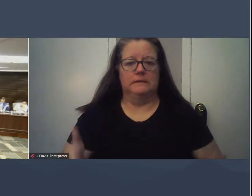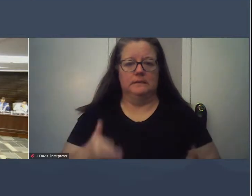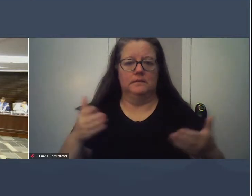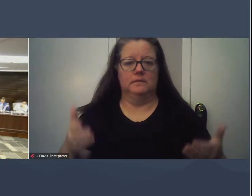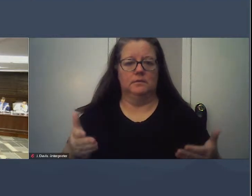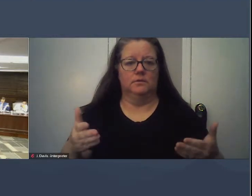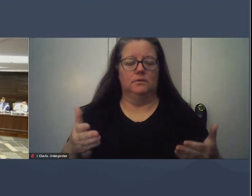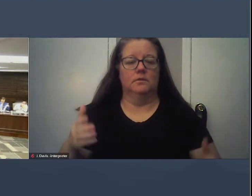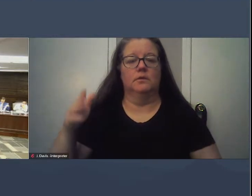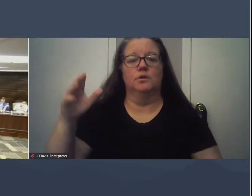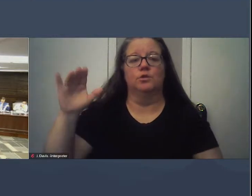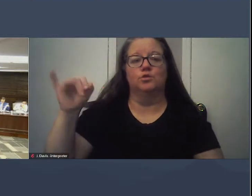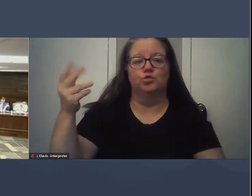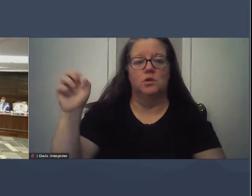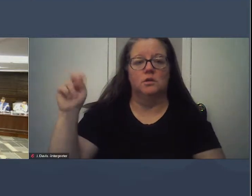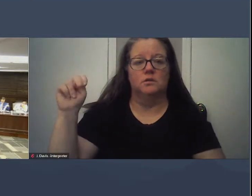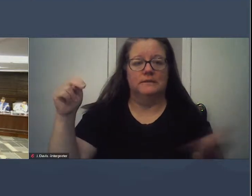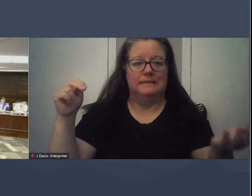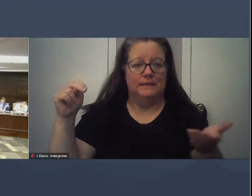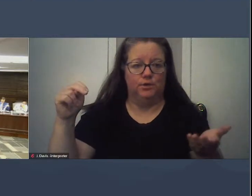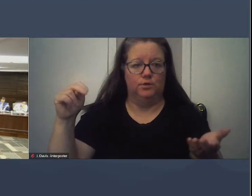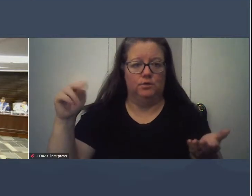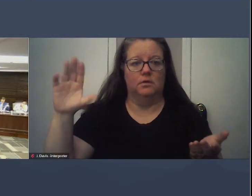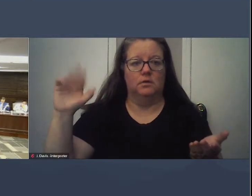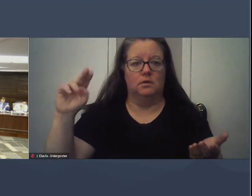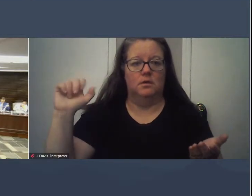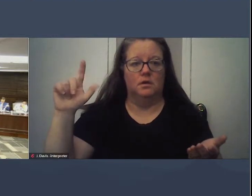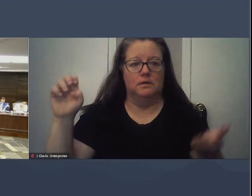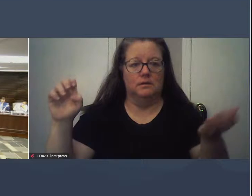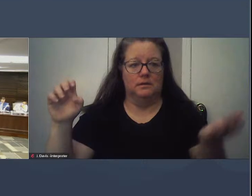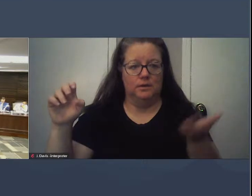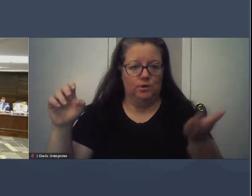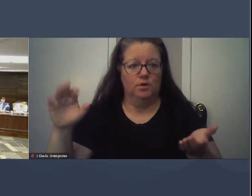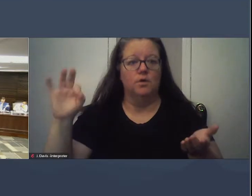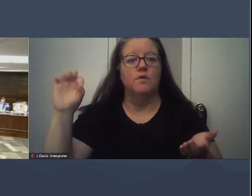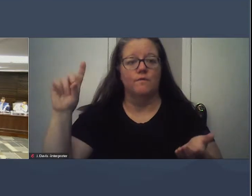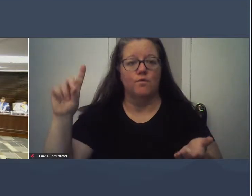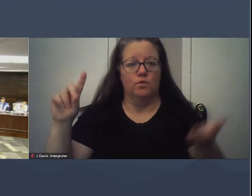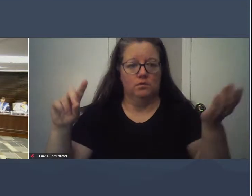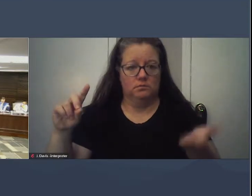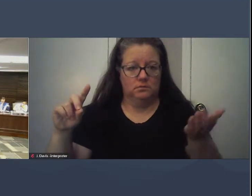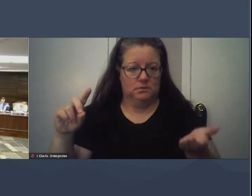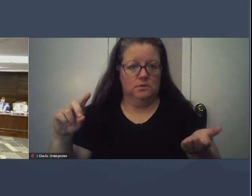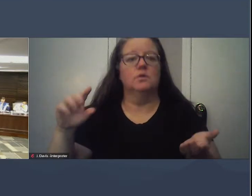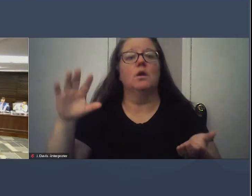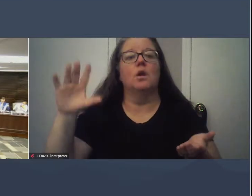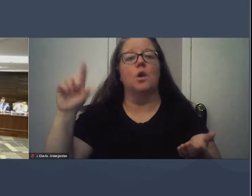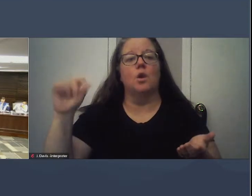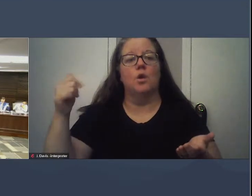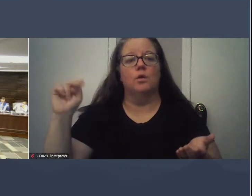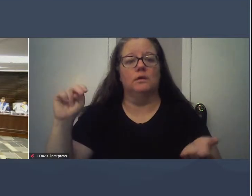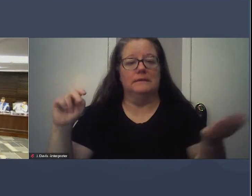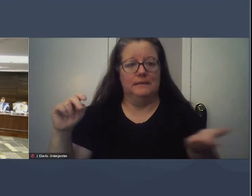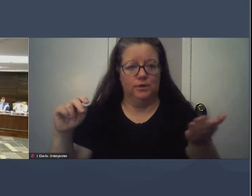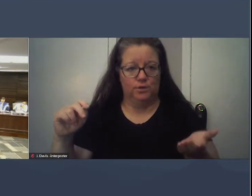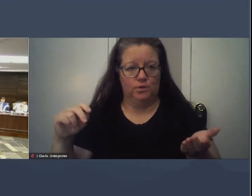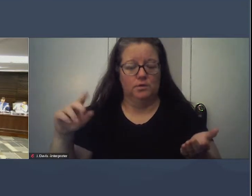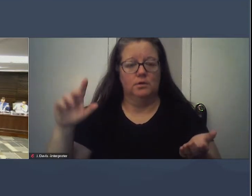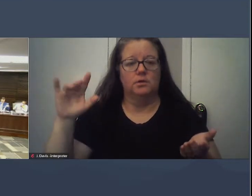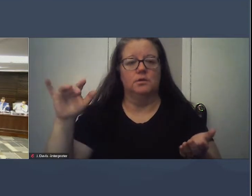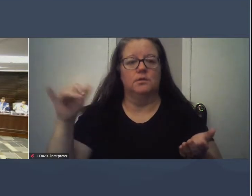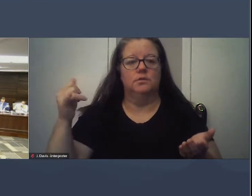Councilwoman Johnson. Councilman Canale. Here. Councilman Ford. Here. Councilwoman Logan. Present. Councilman Jones.